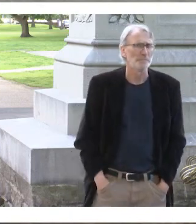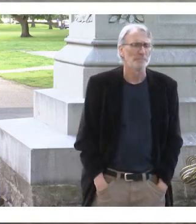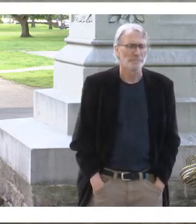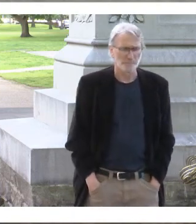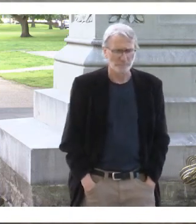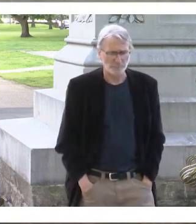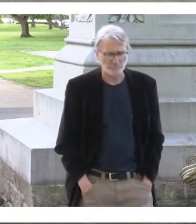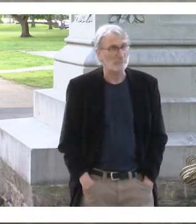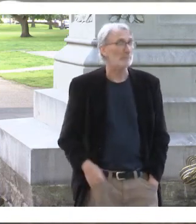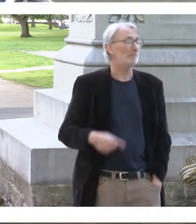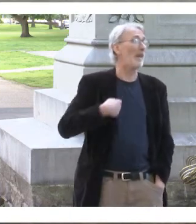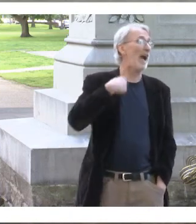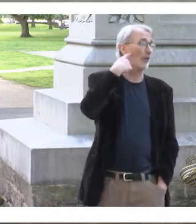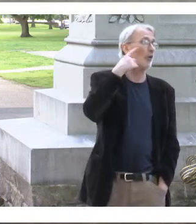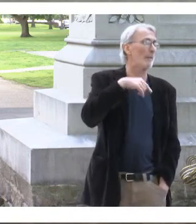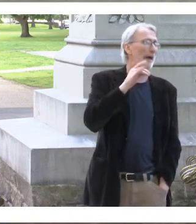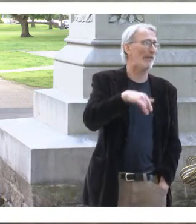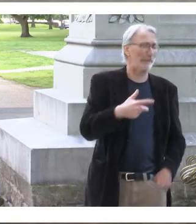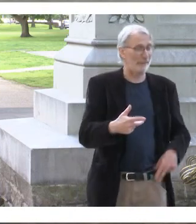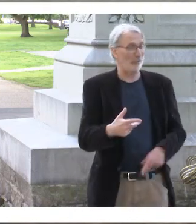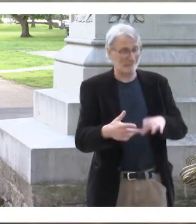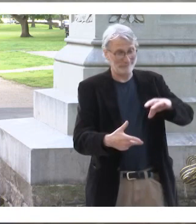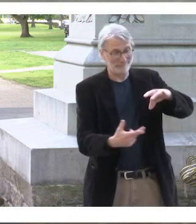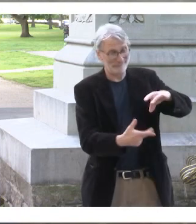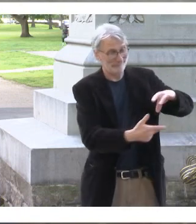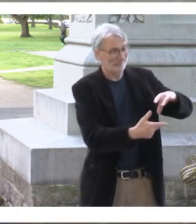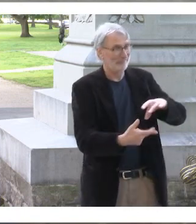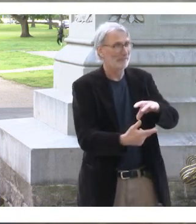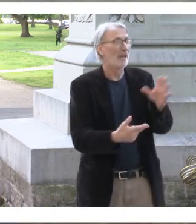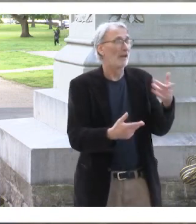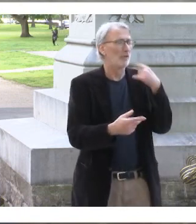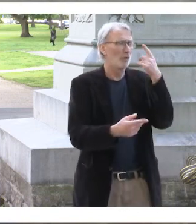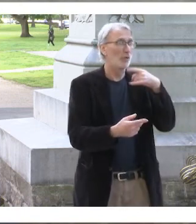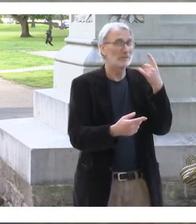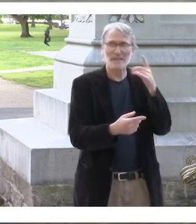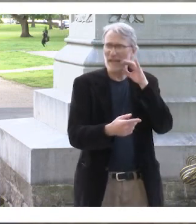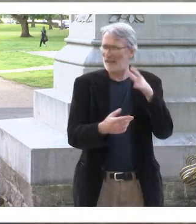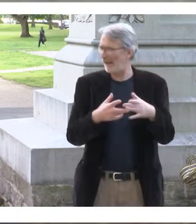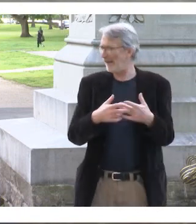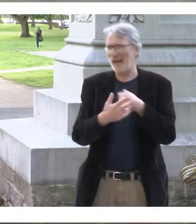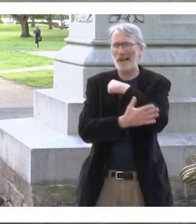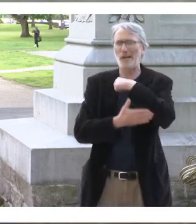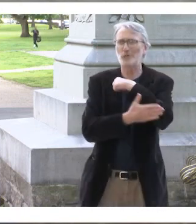That got back to me, Keith, that you were out there cutting it real nice. I'll tell you what, this looks like a country club.